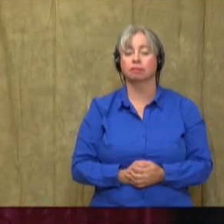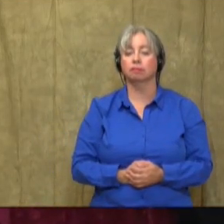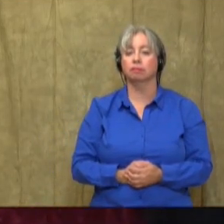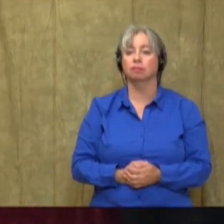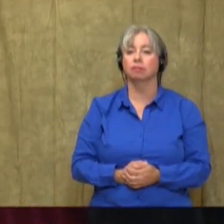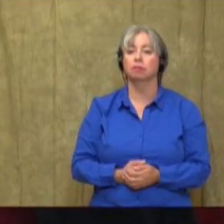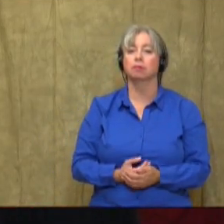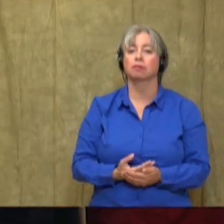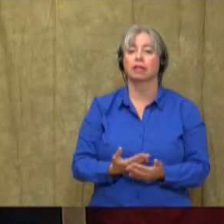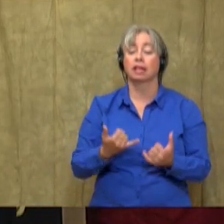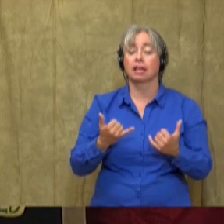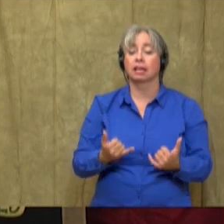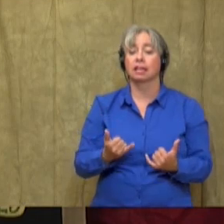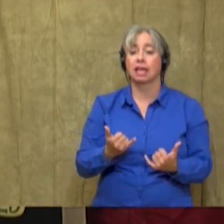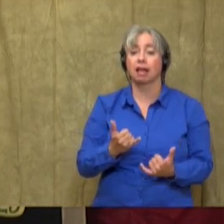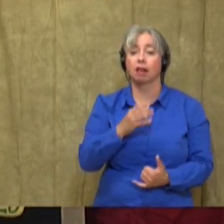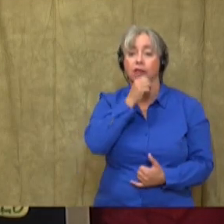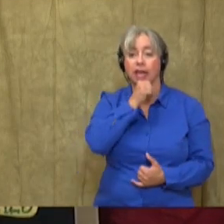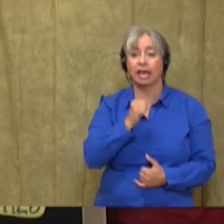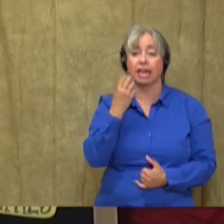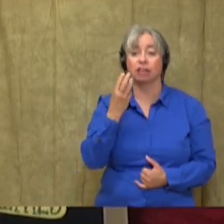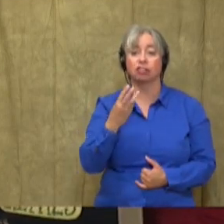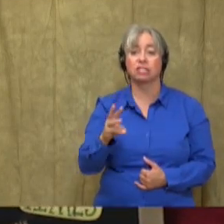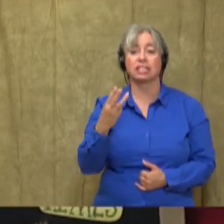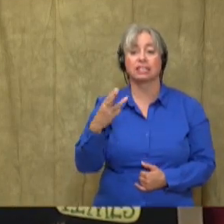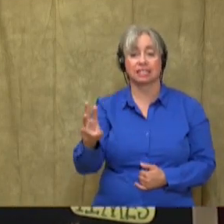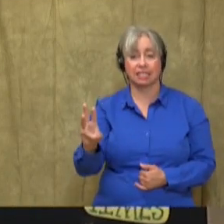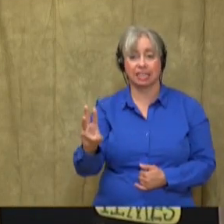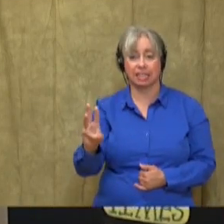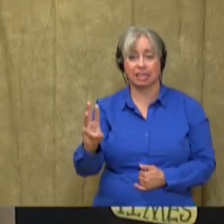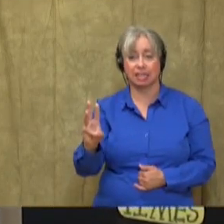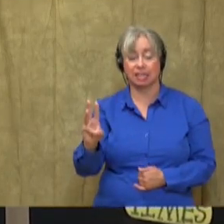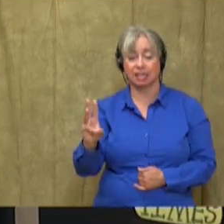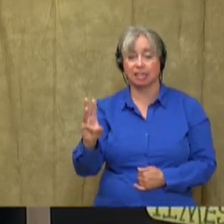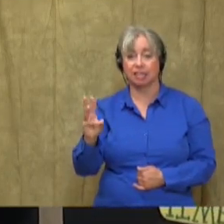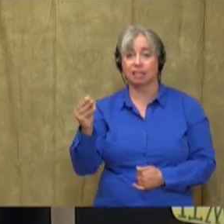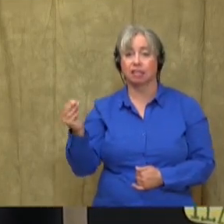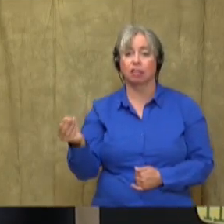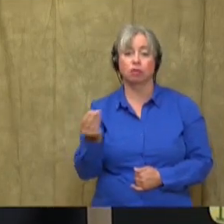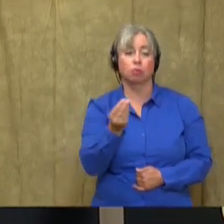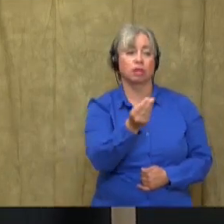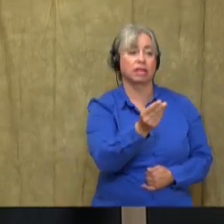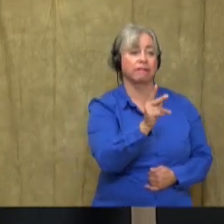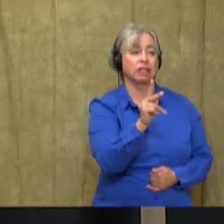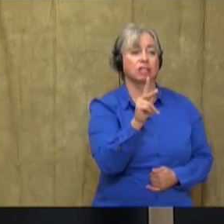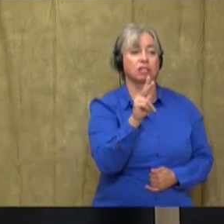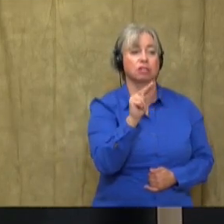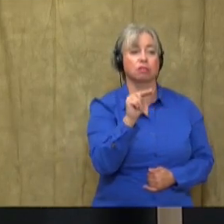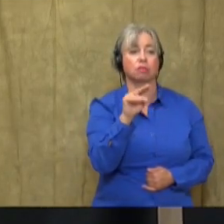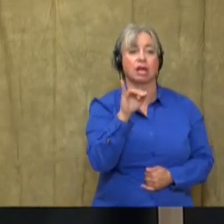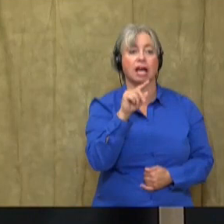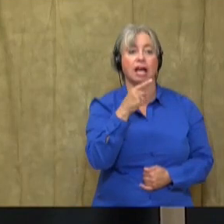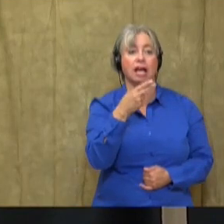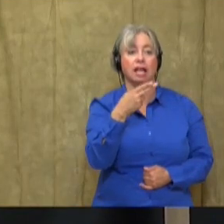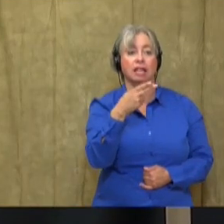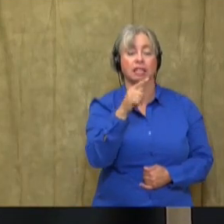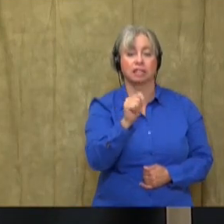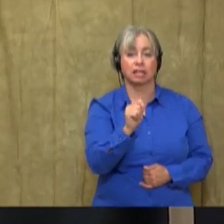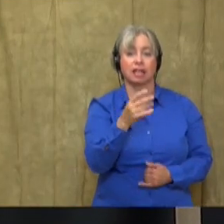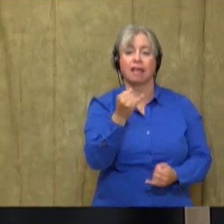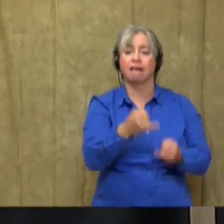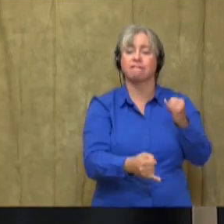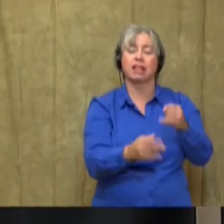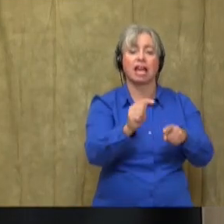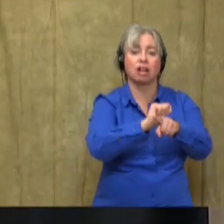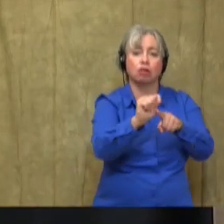Once you were about the age of 16, then you were given to a knight. And that knight was your final